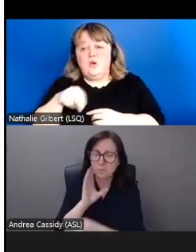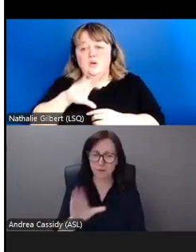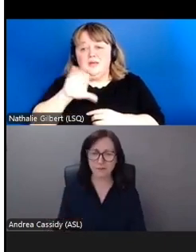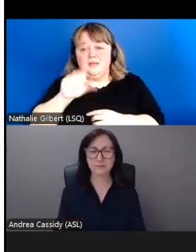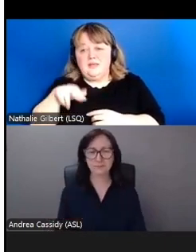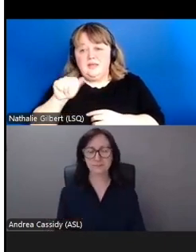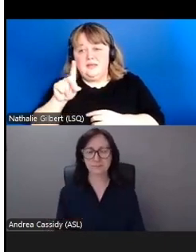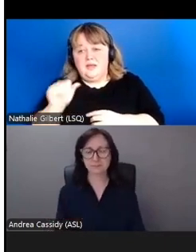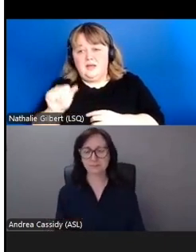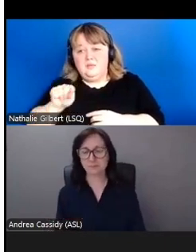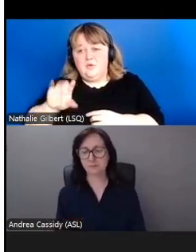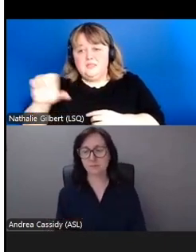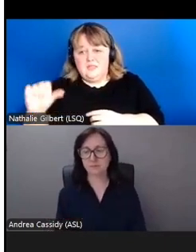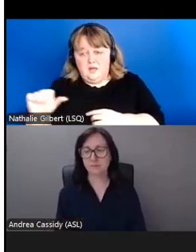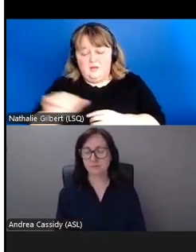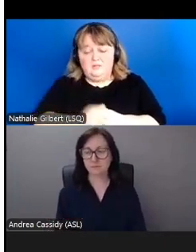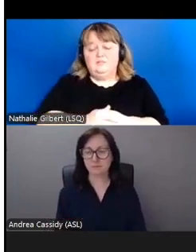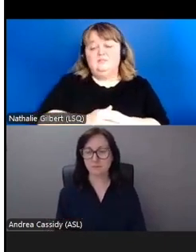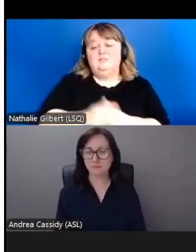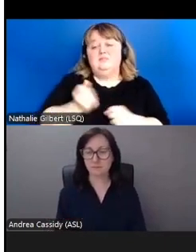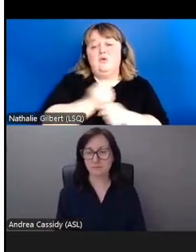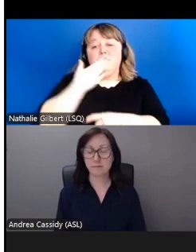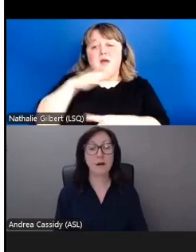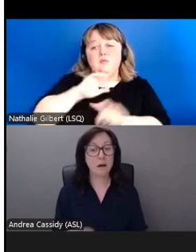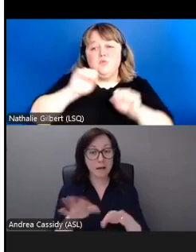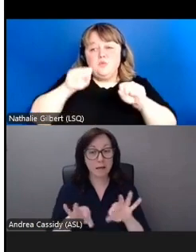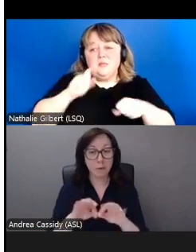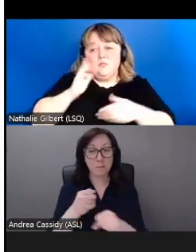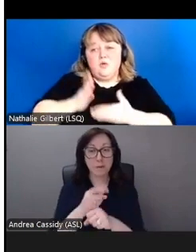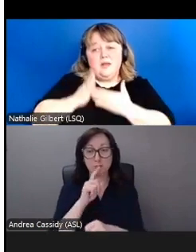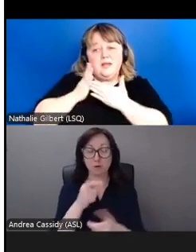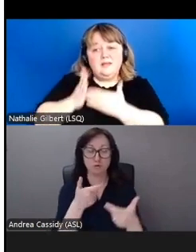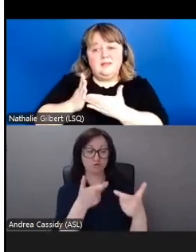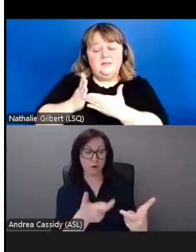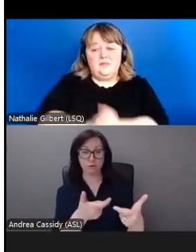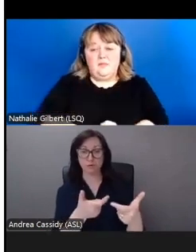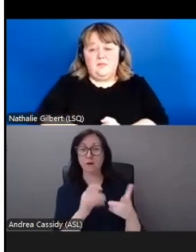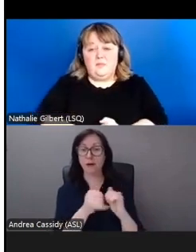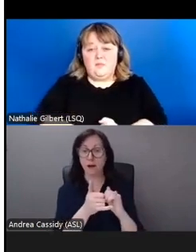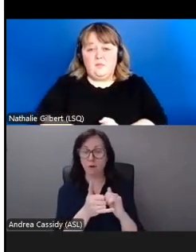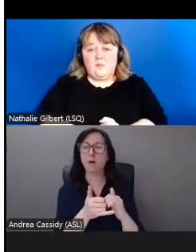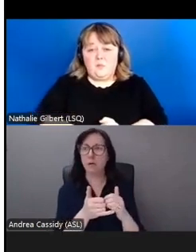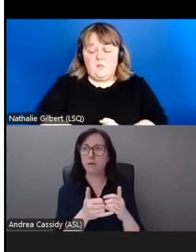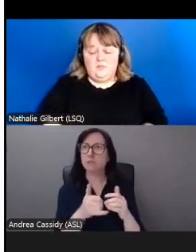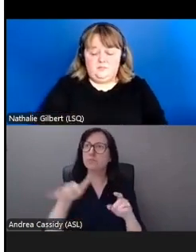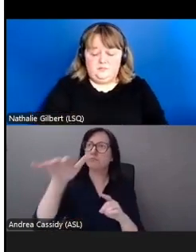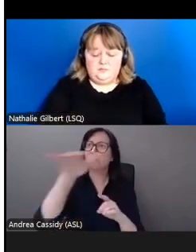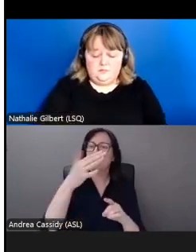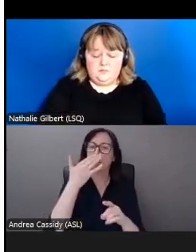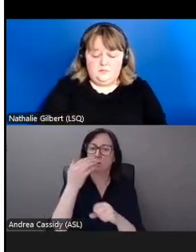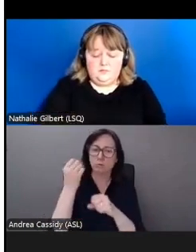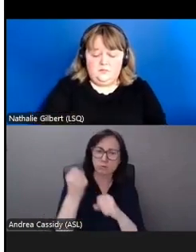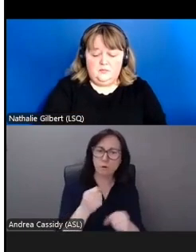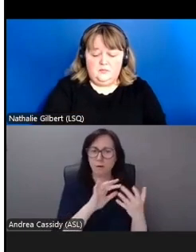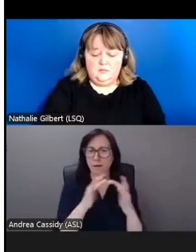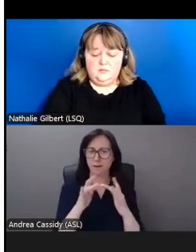To avoid common issues, please make sure you are watching the webinar from a location with a strong internet